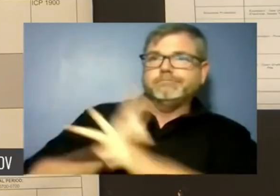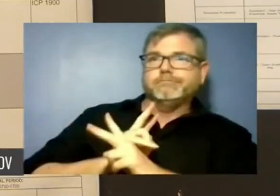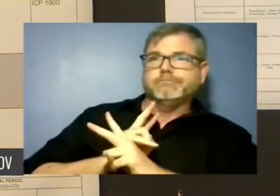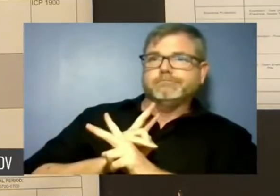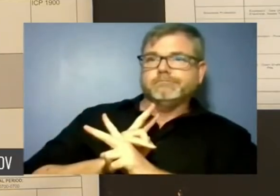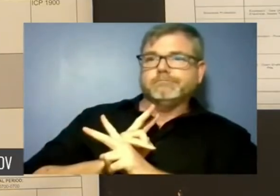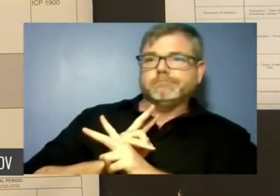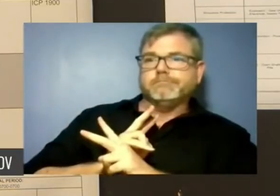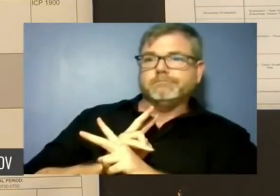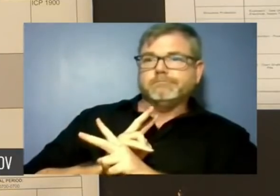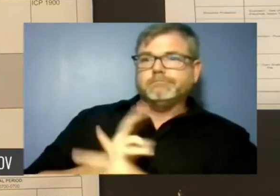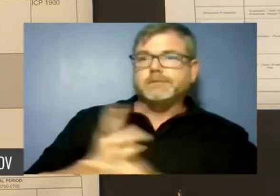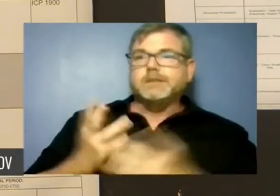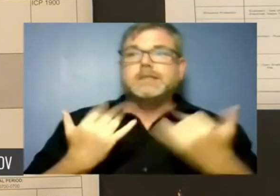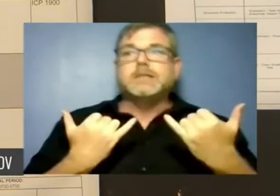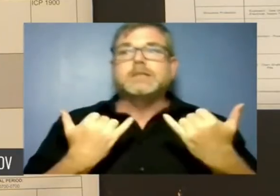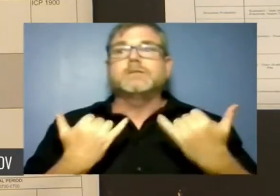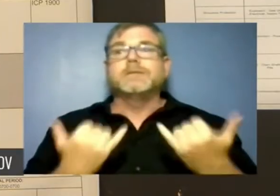for $5 million.